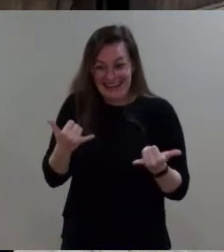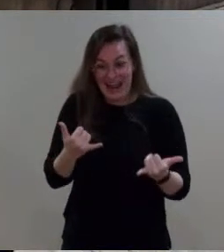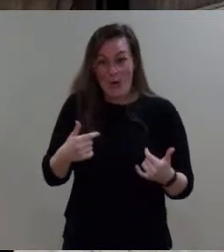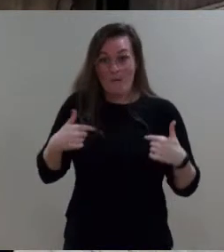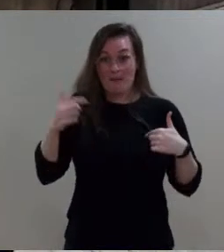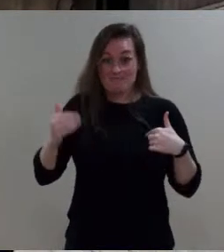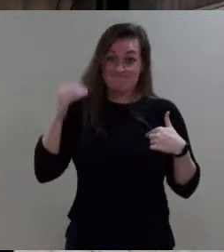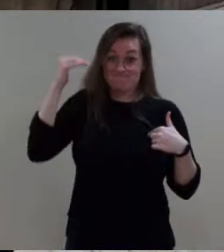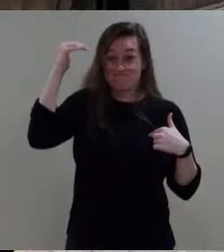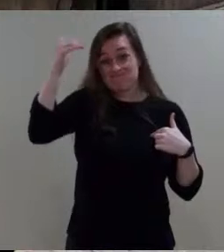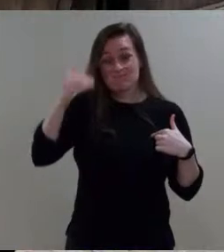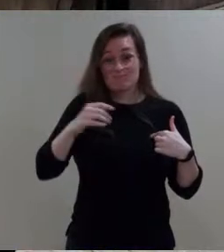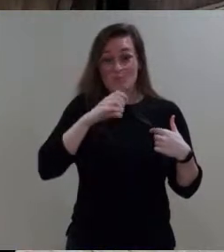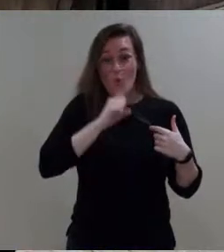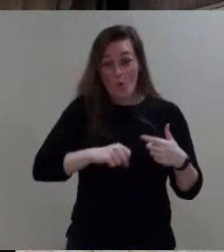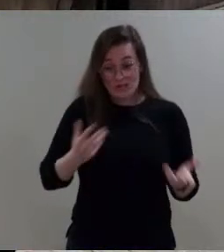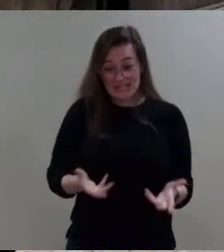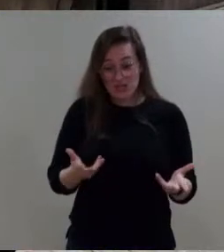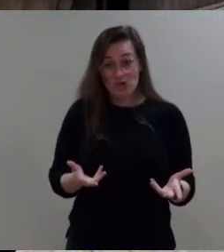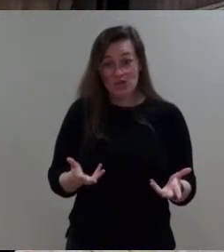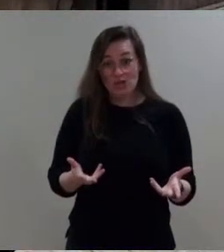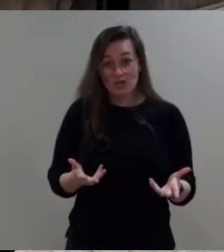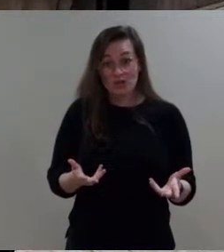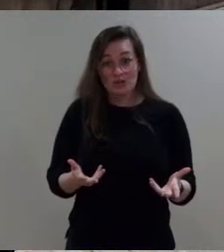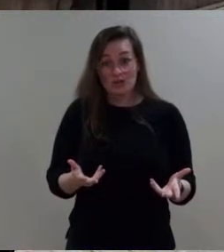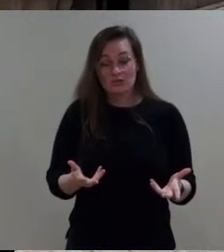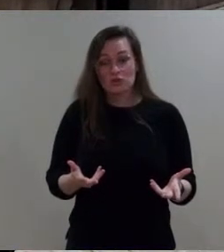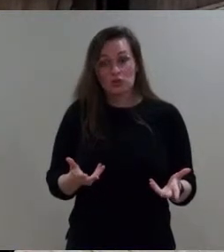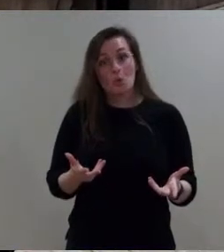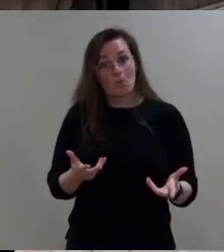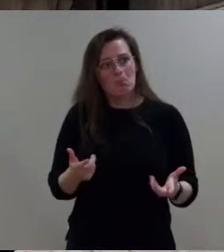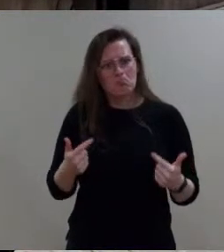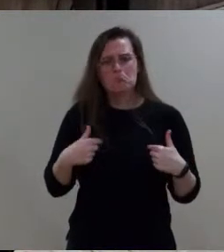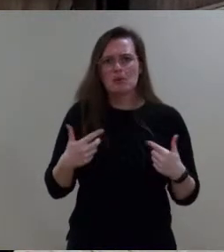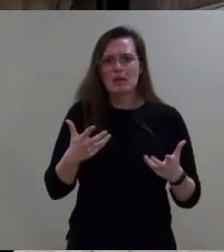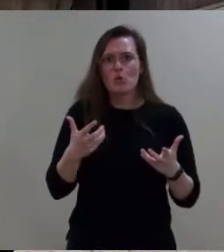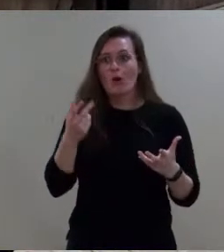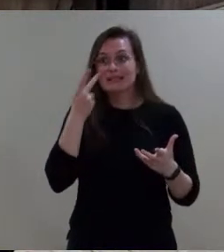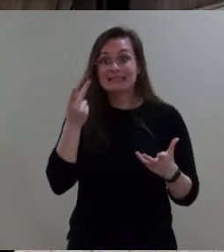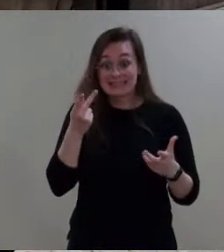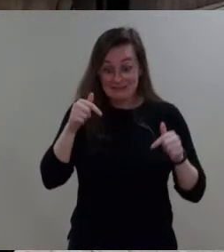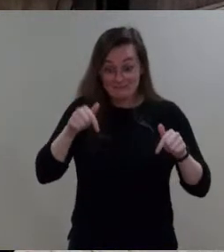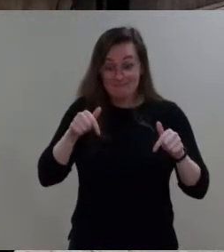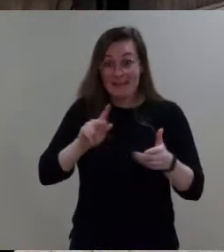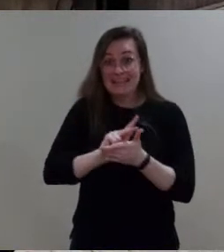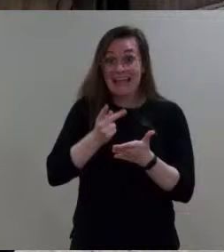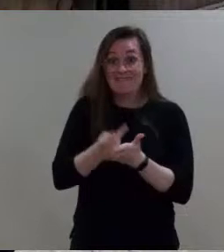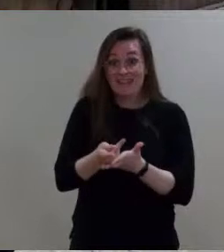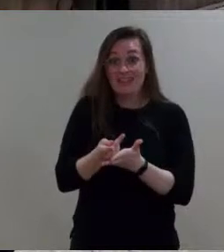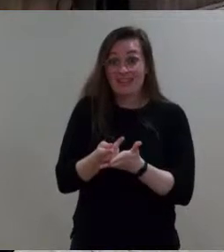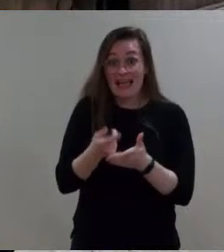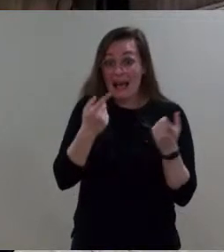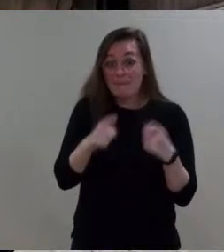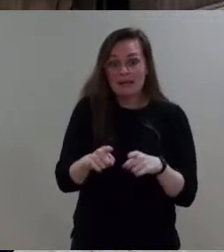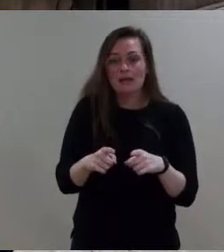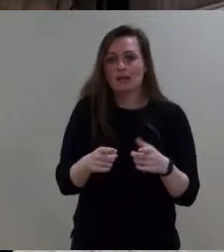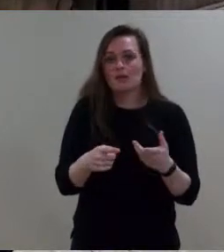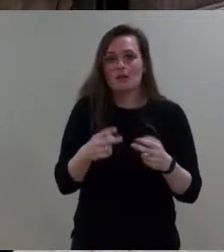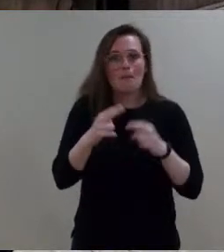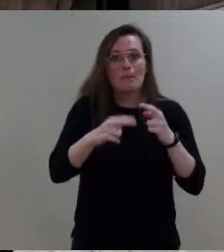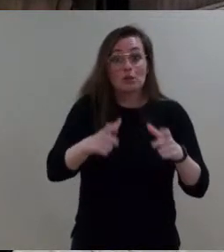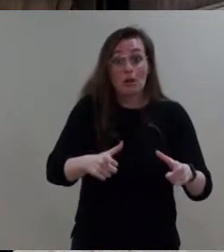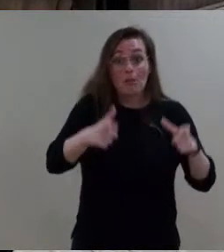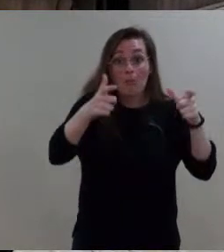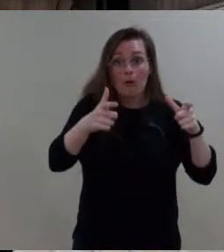see is for our town to end up with buildings and,